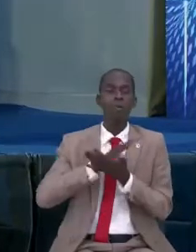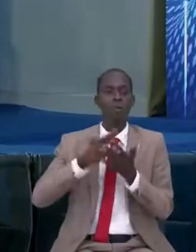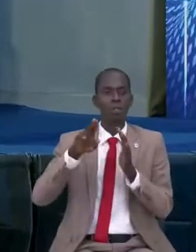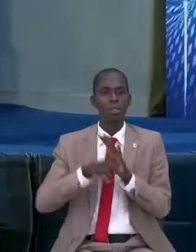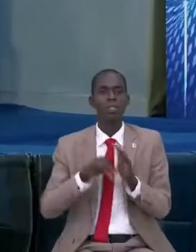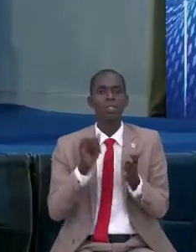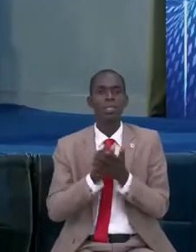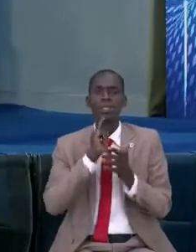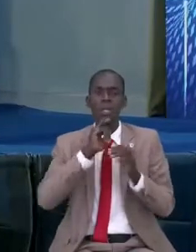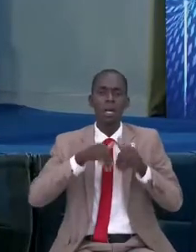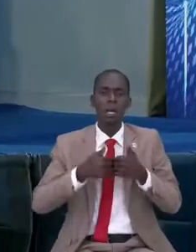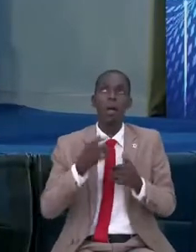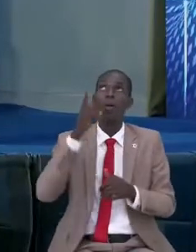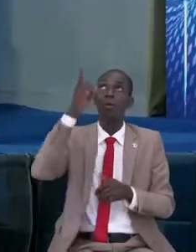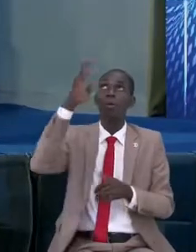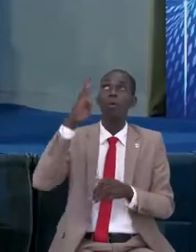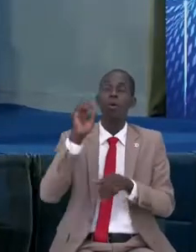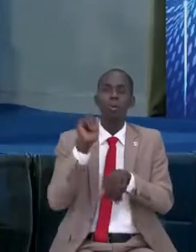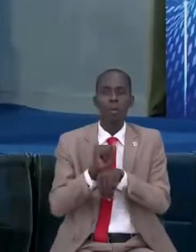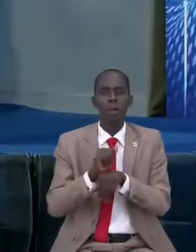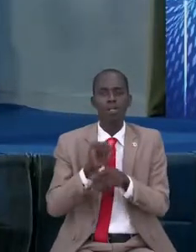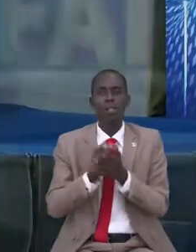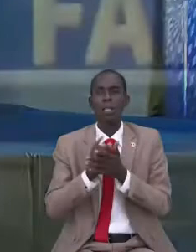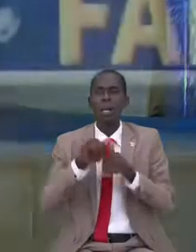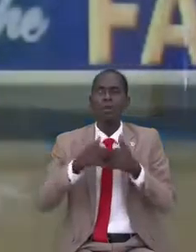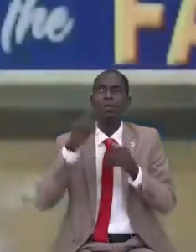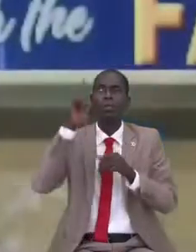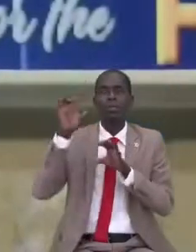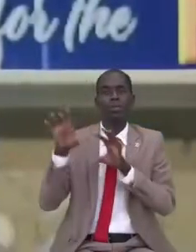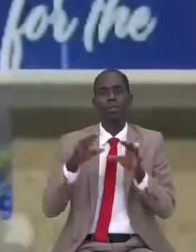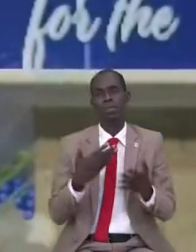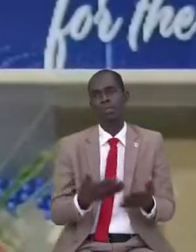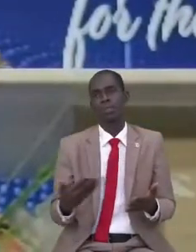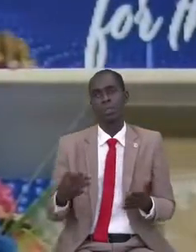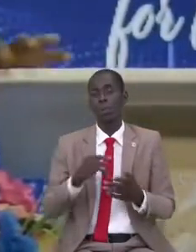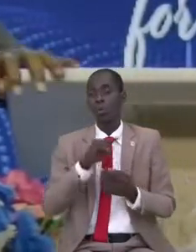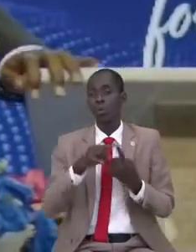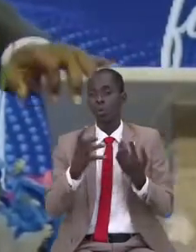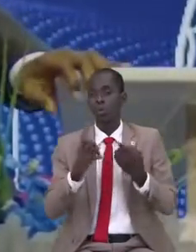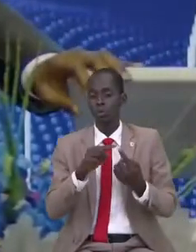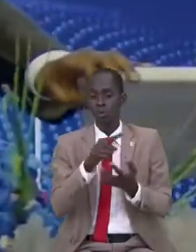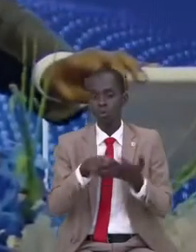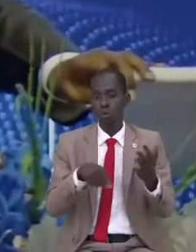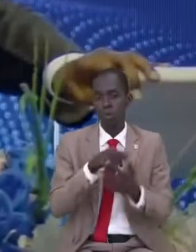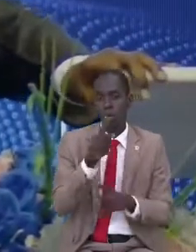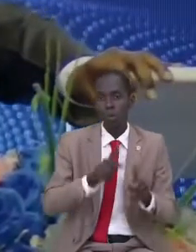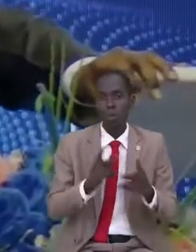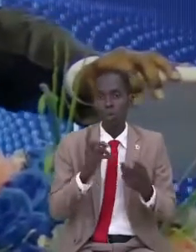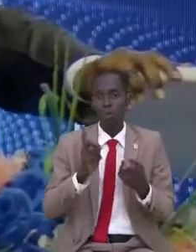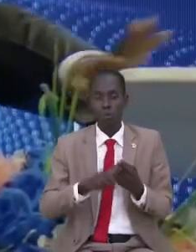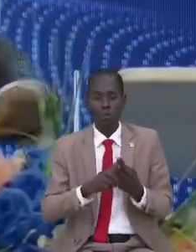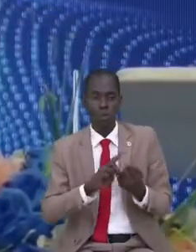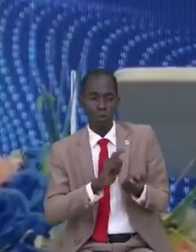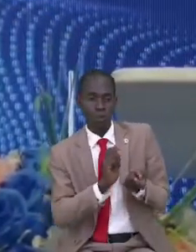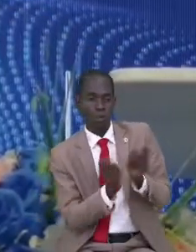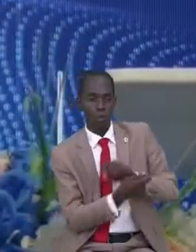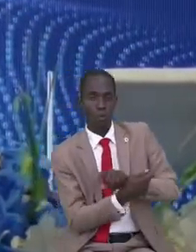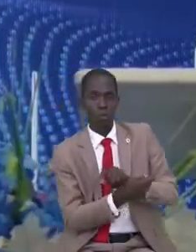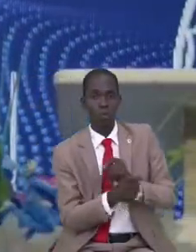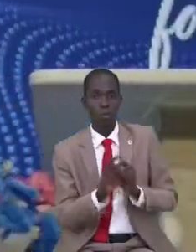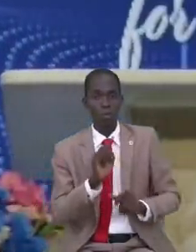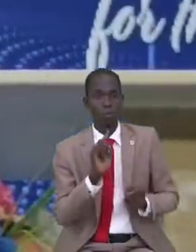God works, and that's how God does things. So when you want to correct people, when you want to turn people to the